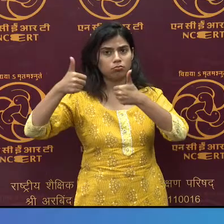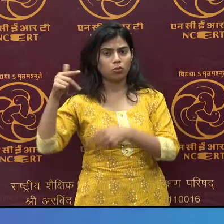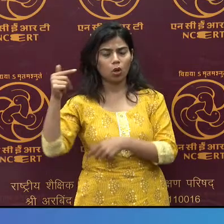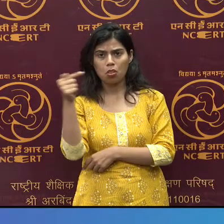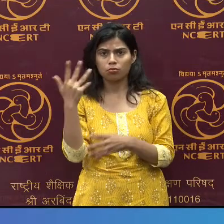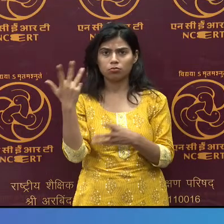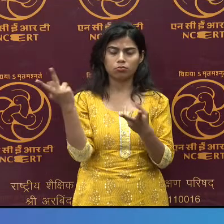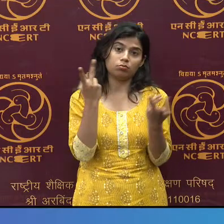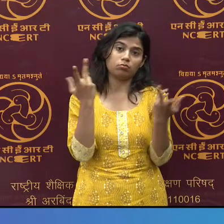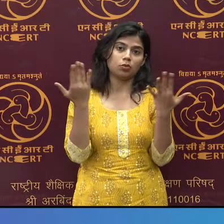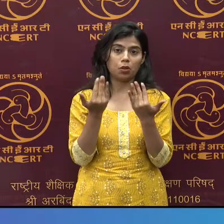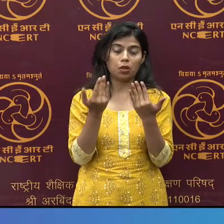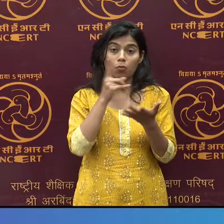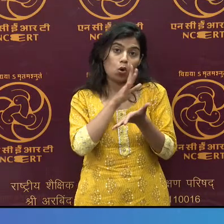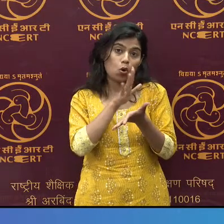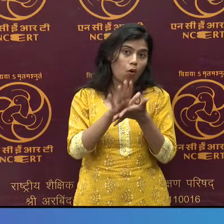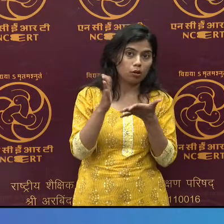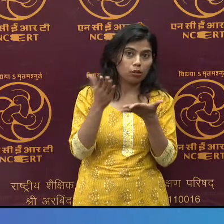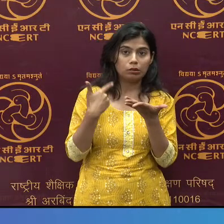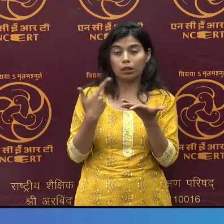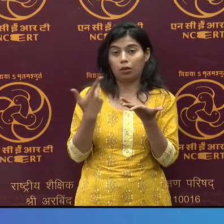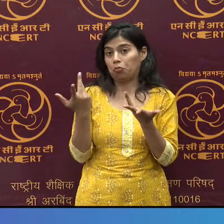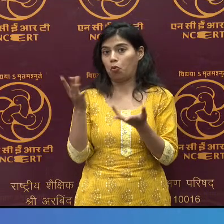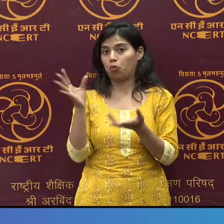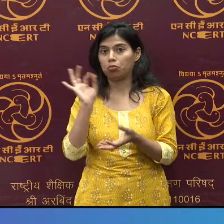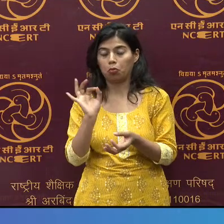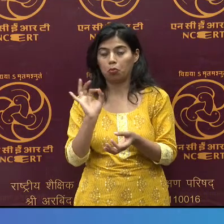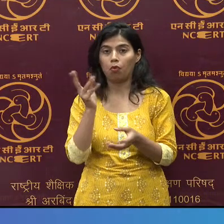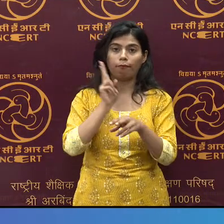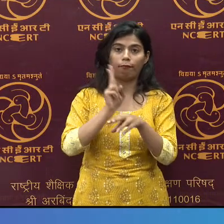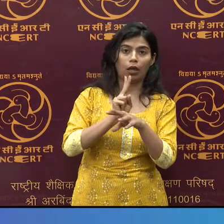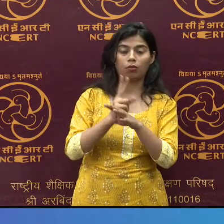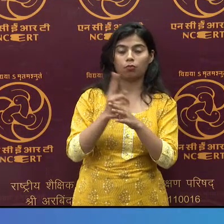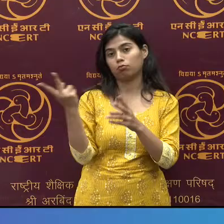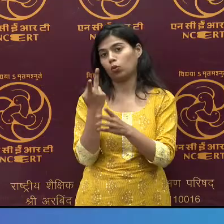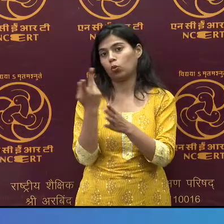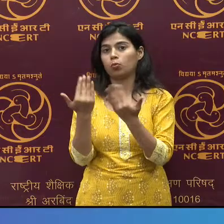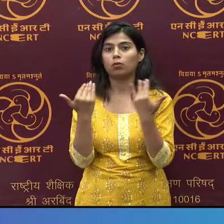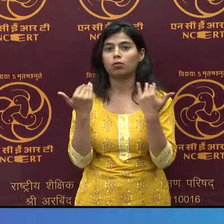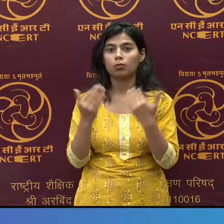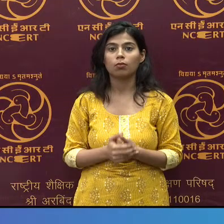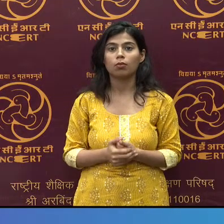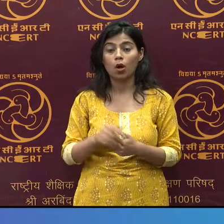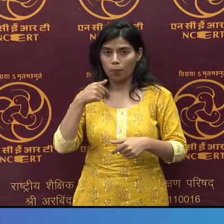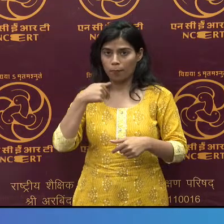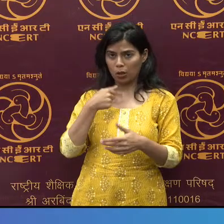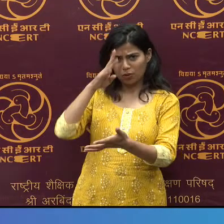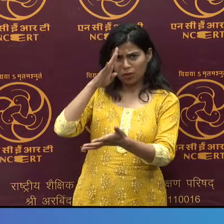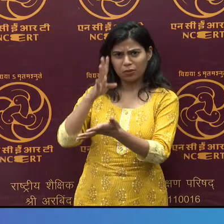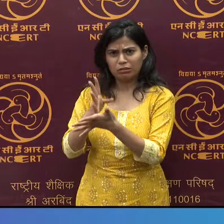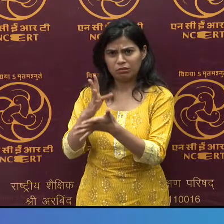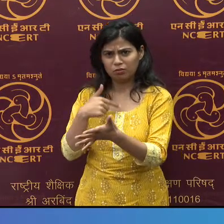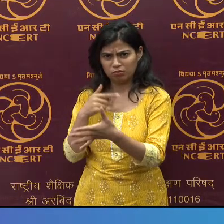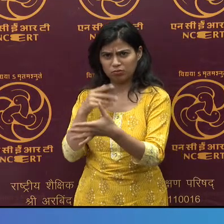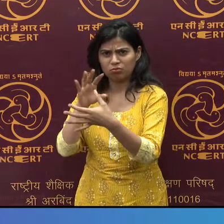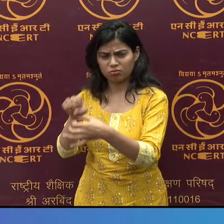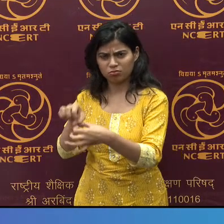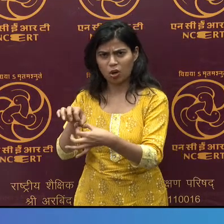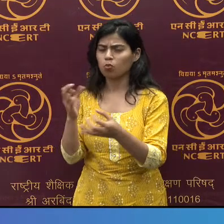think whether it is right or wrong. Should I believe it or not?